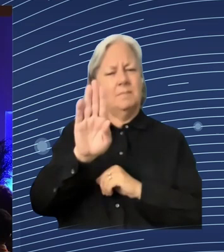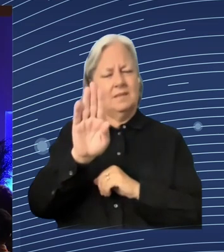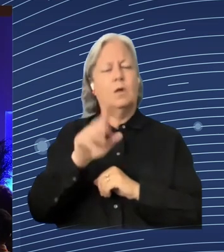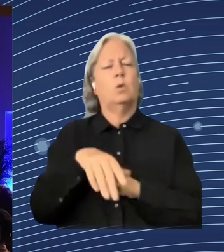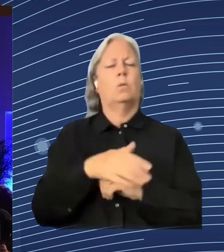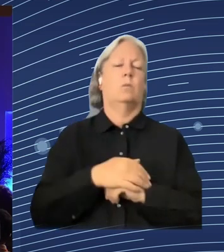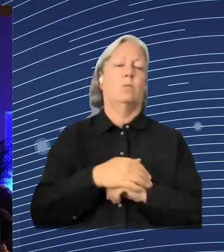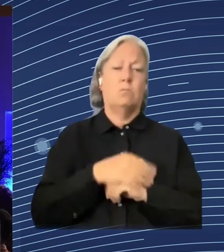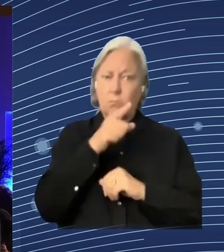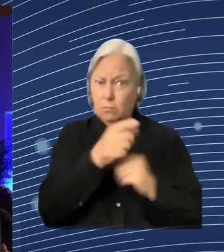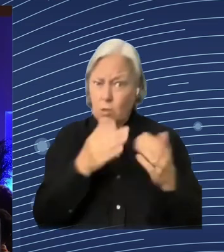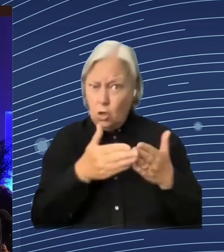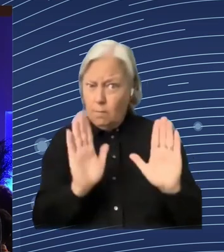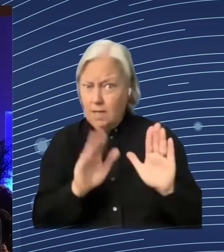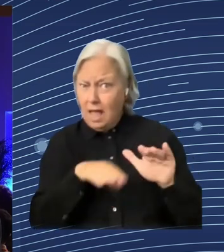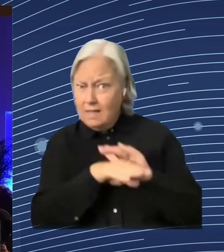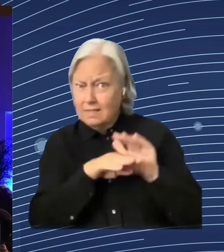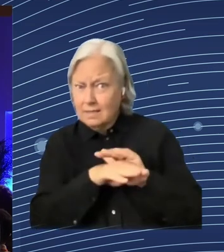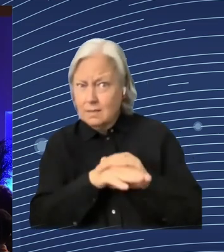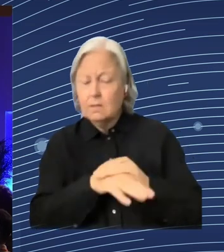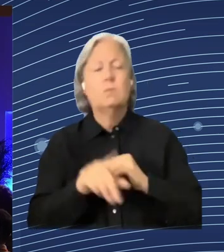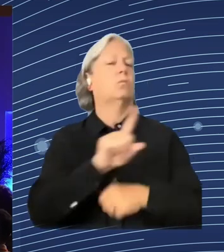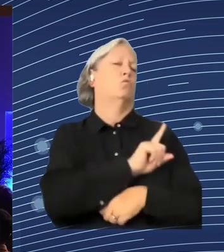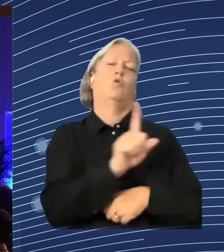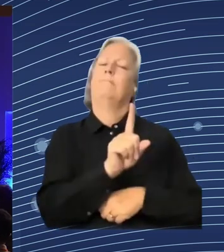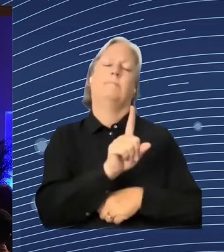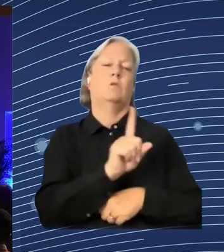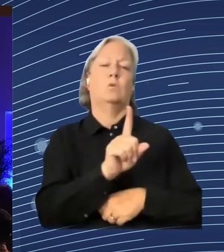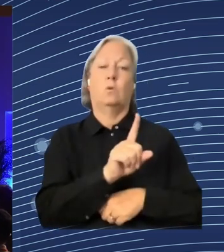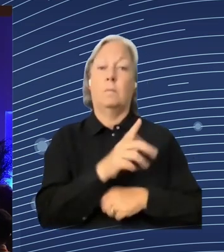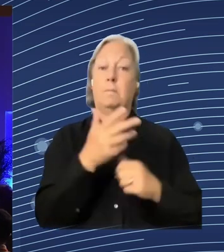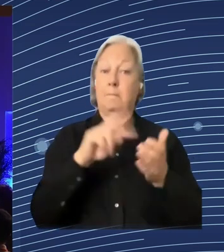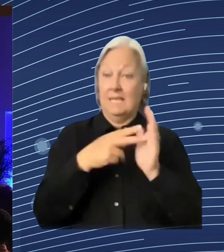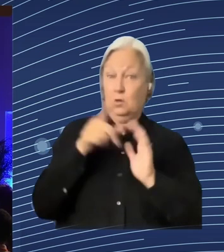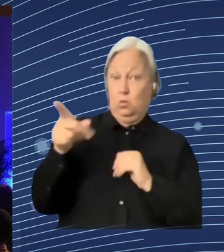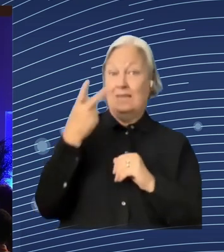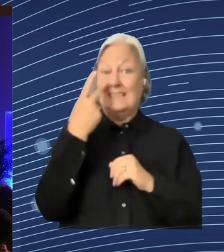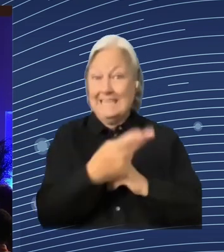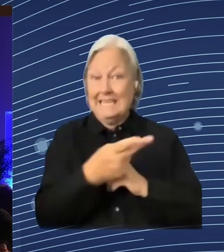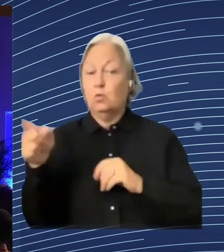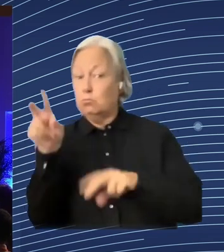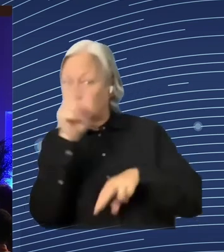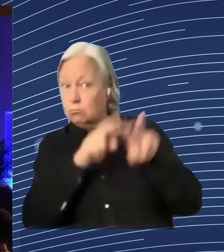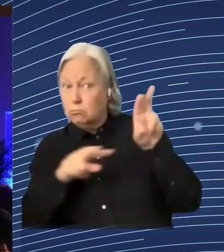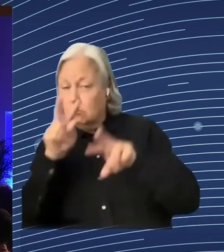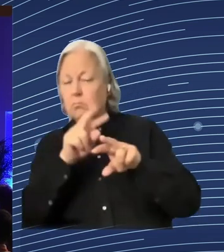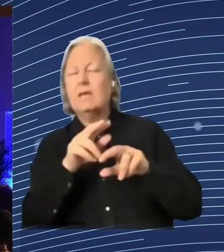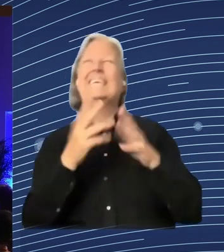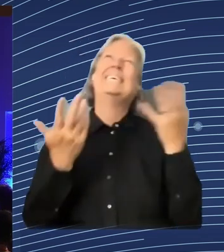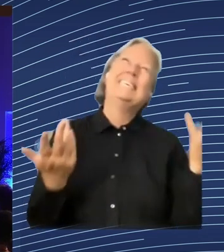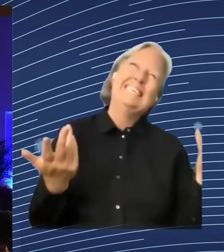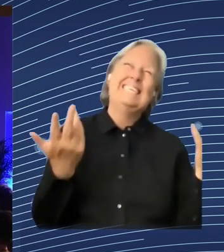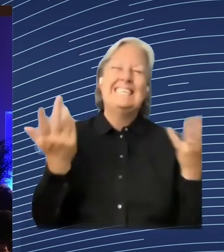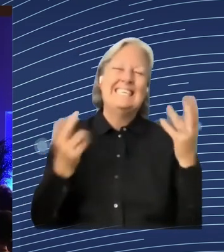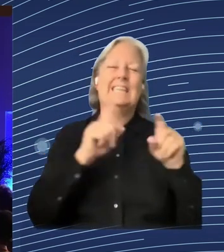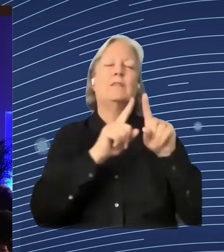access? No. It's only for you to see and to evaluate. Depending. Adversarial audits, we